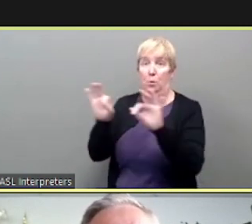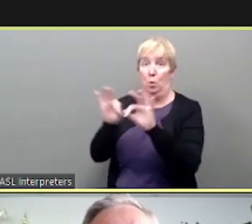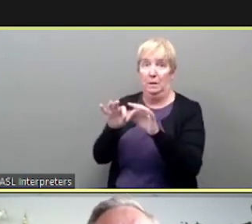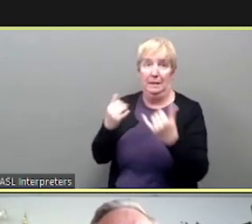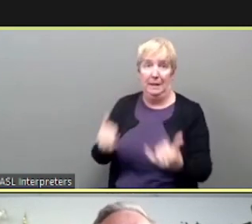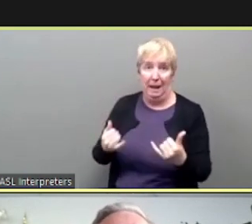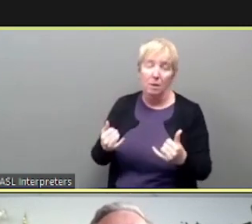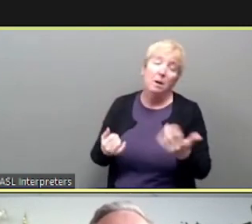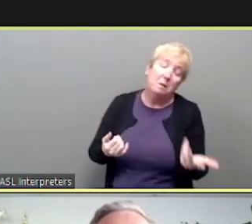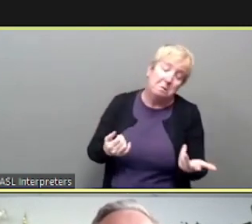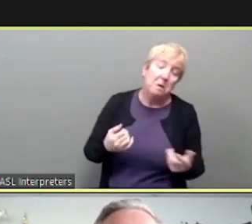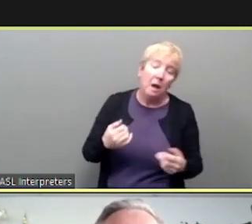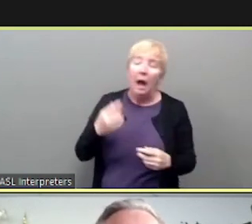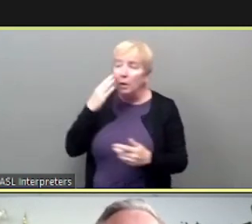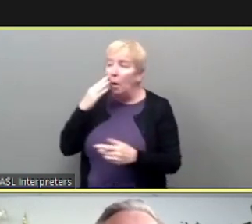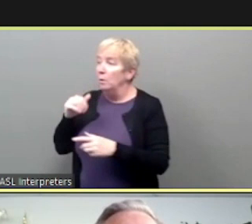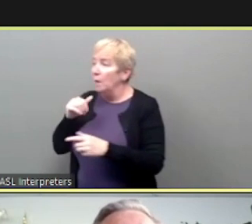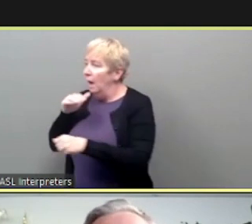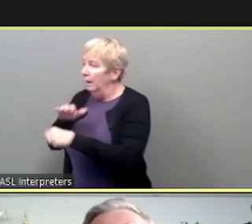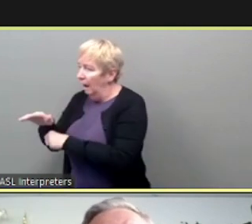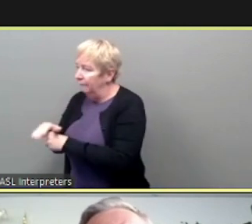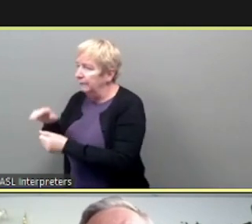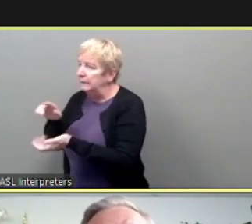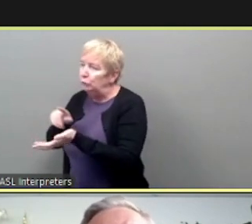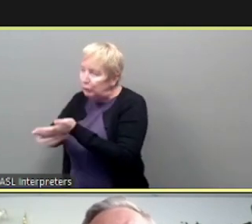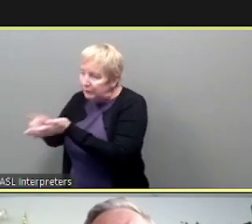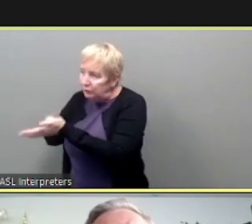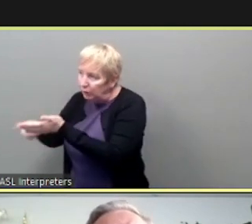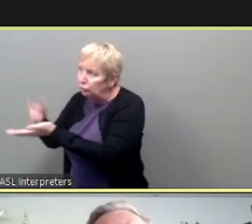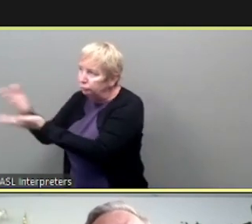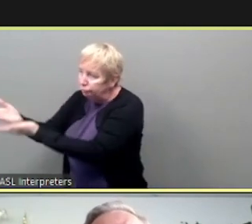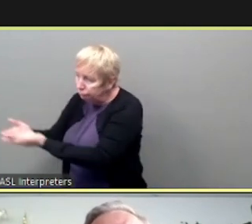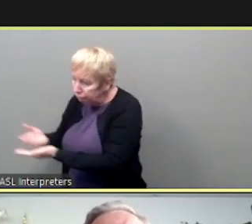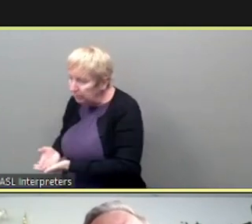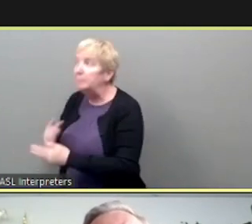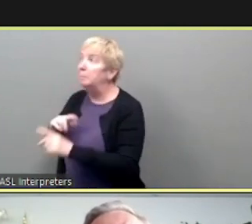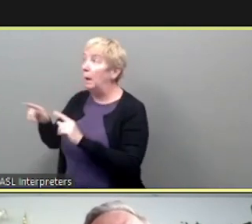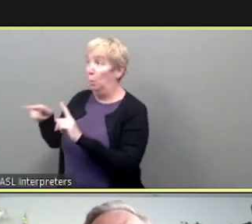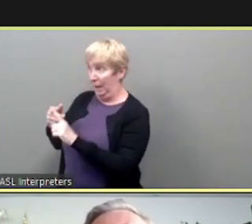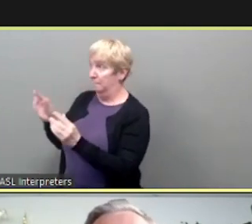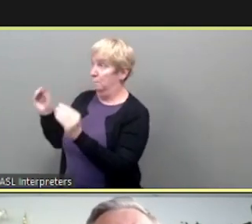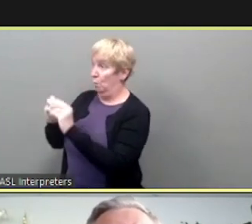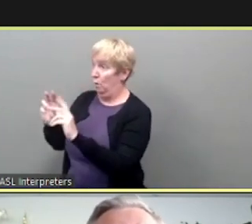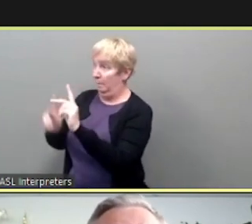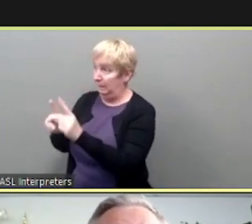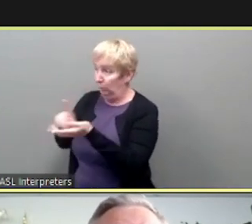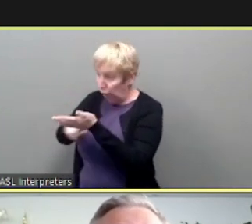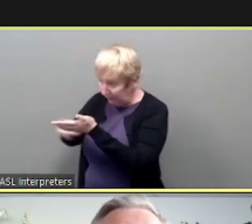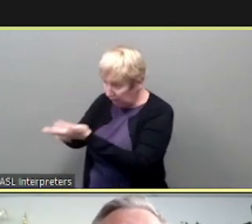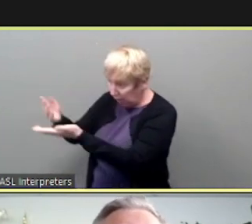now for 3 or 4 weeks, but we'll start reporting data on vaccine breakthrough cases and those